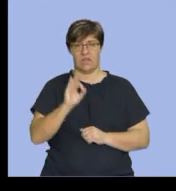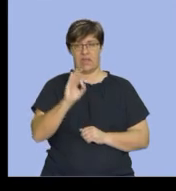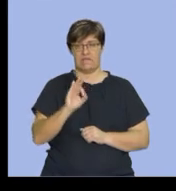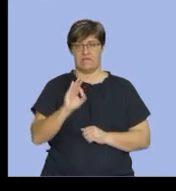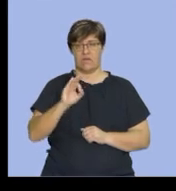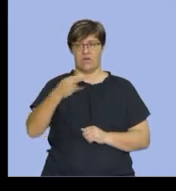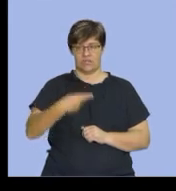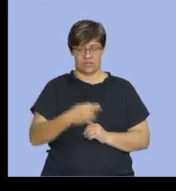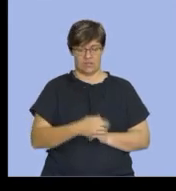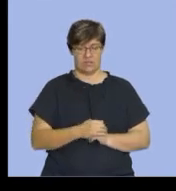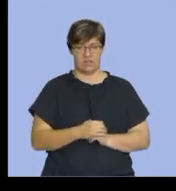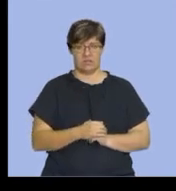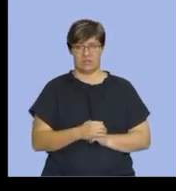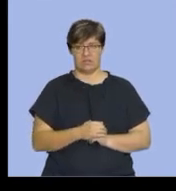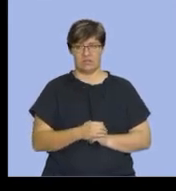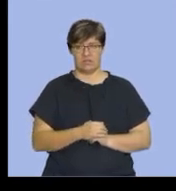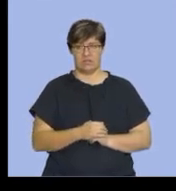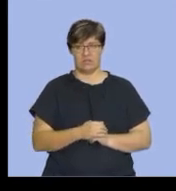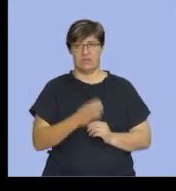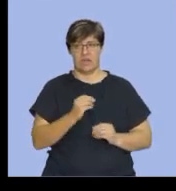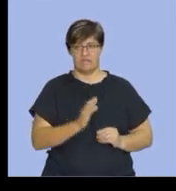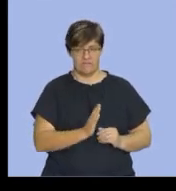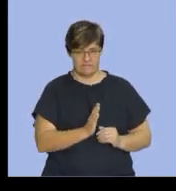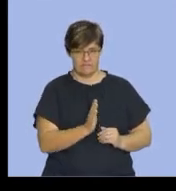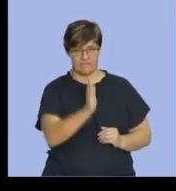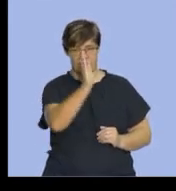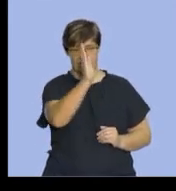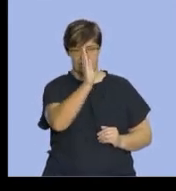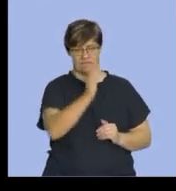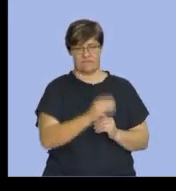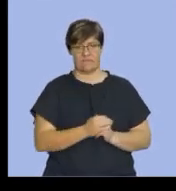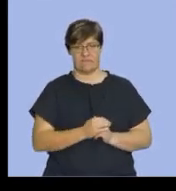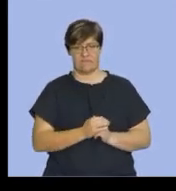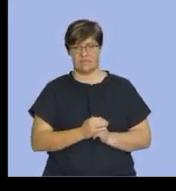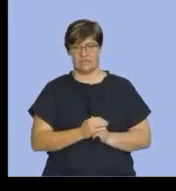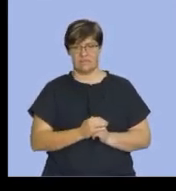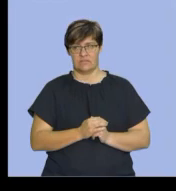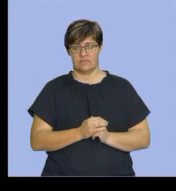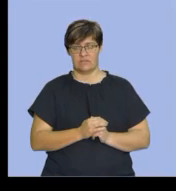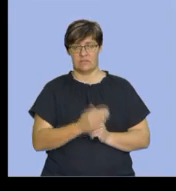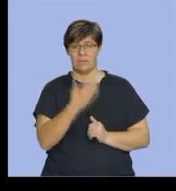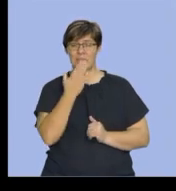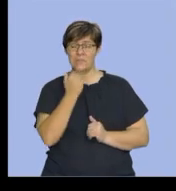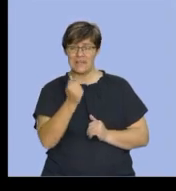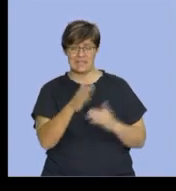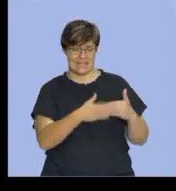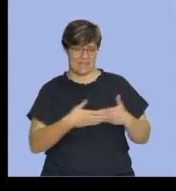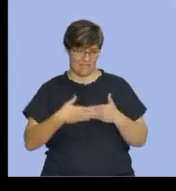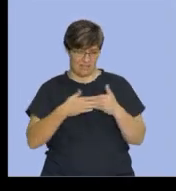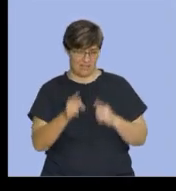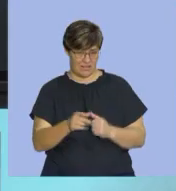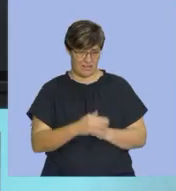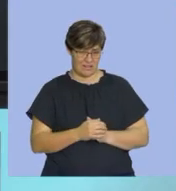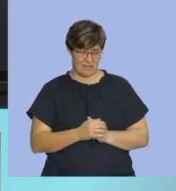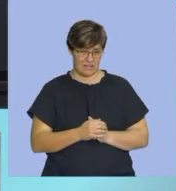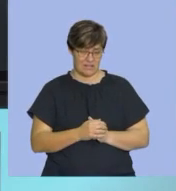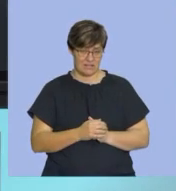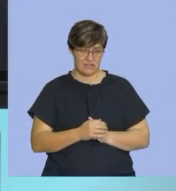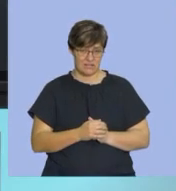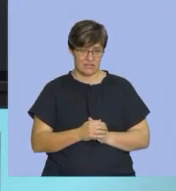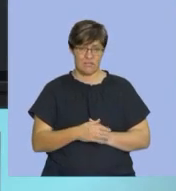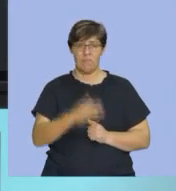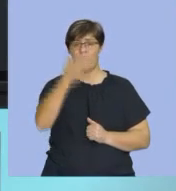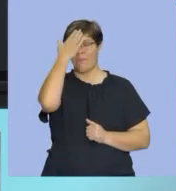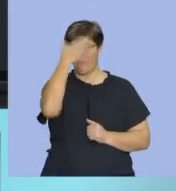horizontal component, and there we have the vertical component. Please be careful here.